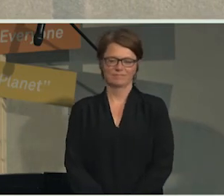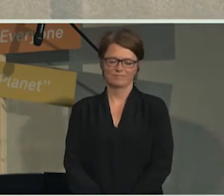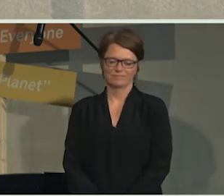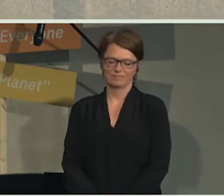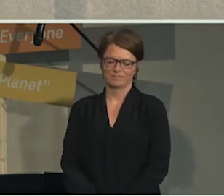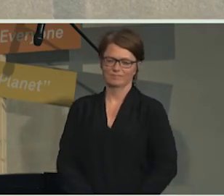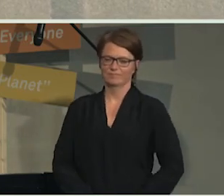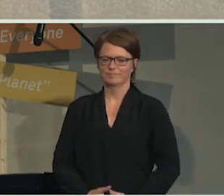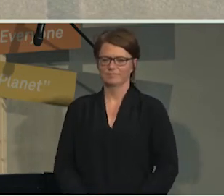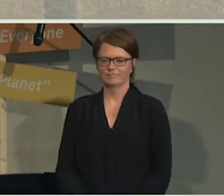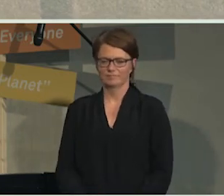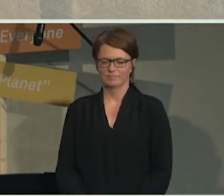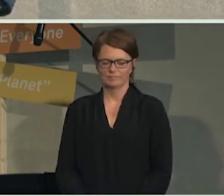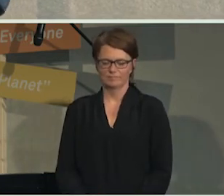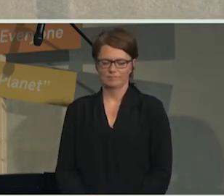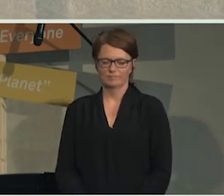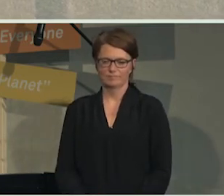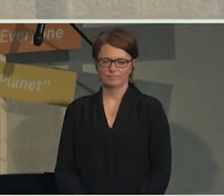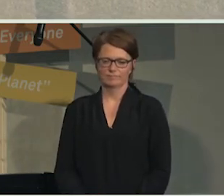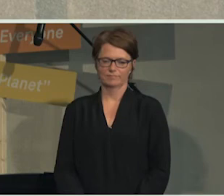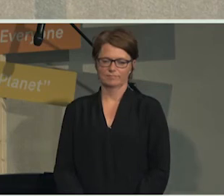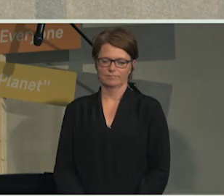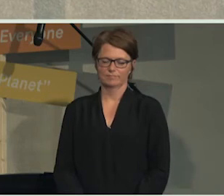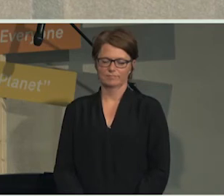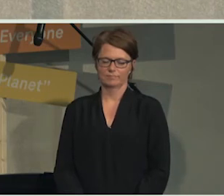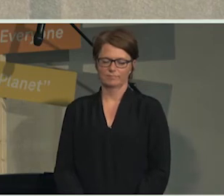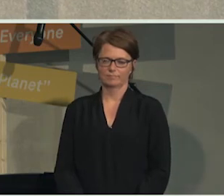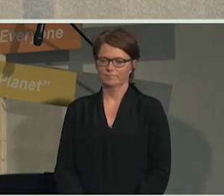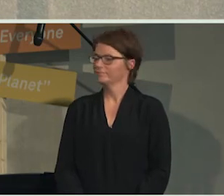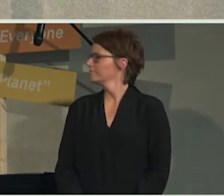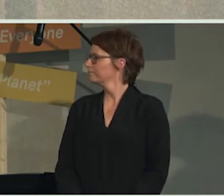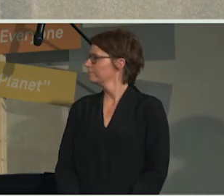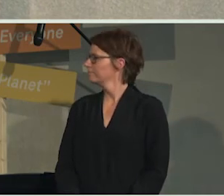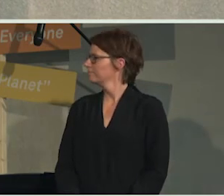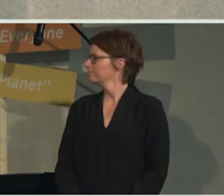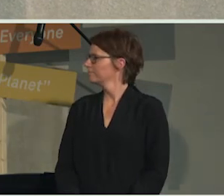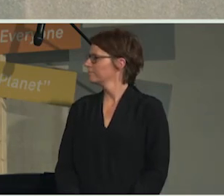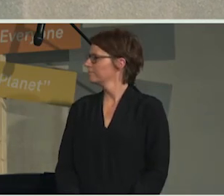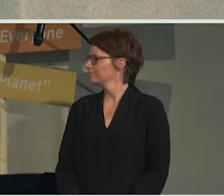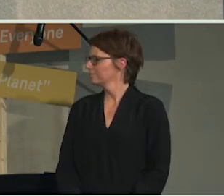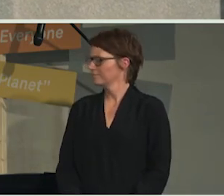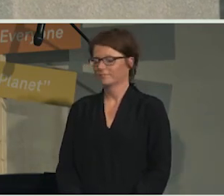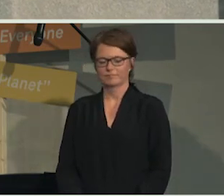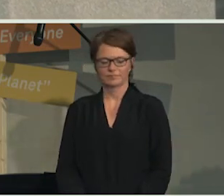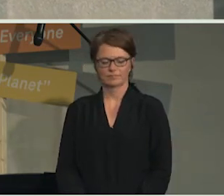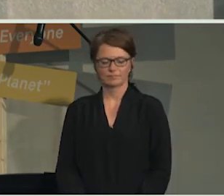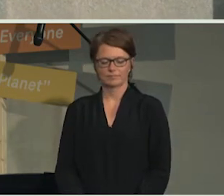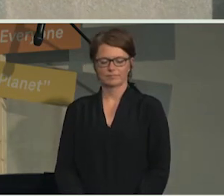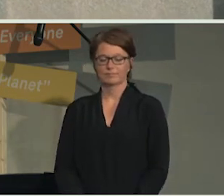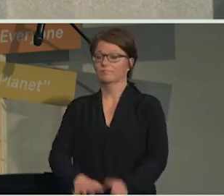Can you all hear me? Okay, great. I'm so honored to be here this evening. Let me pick this,